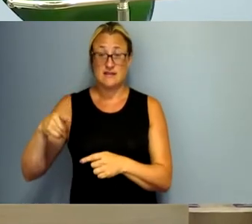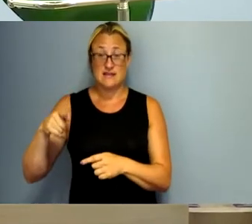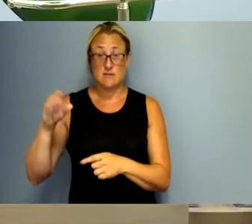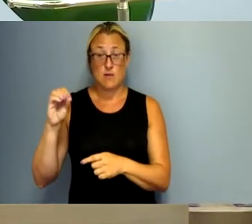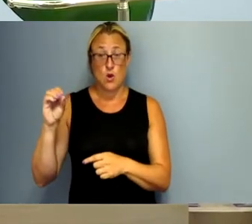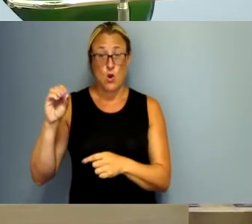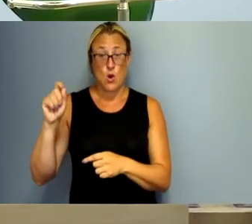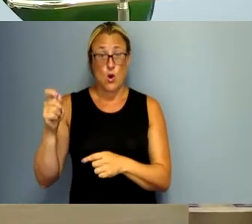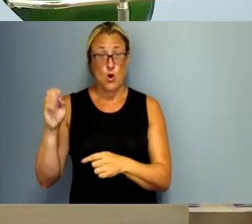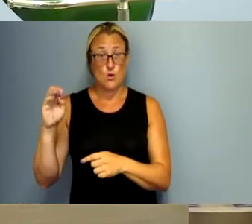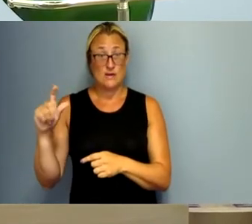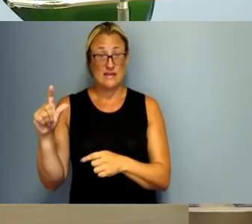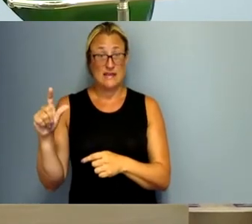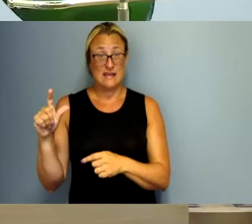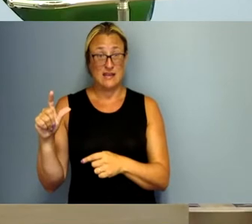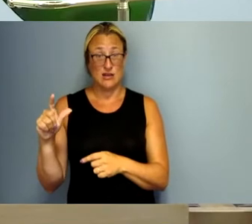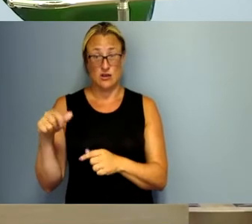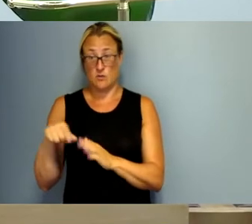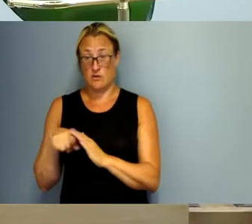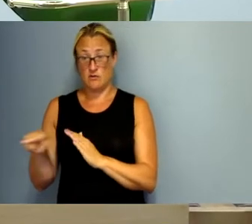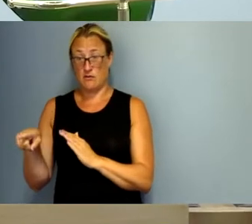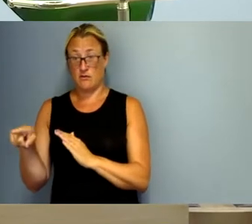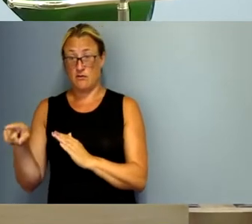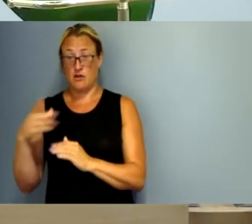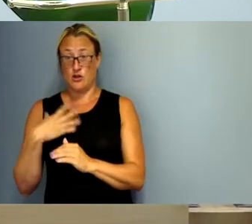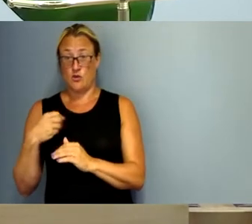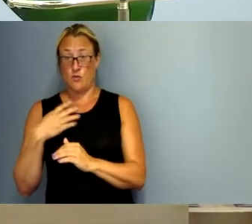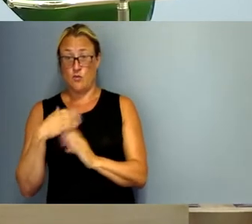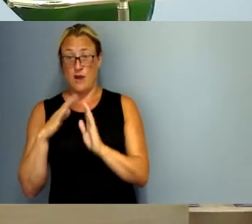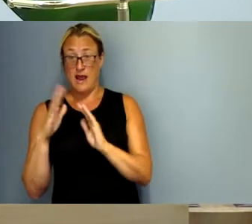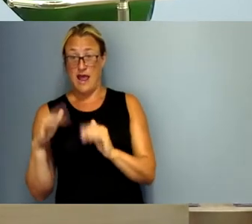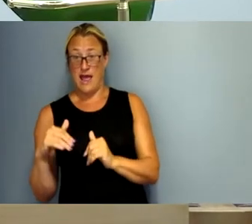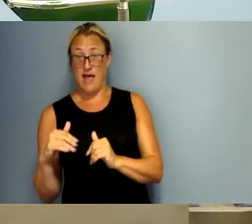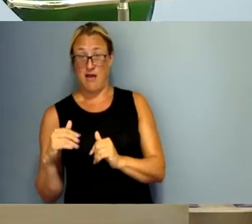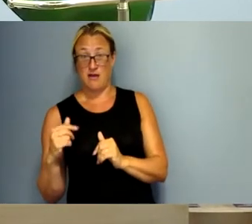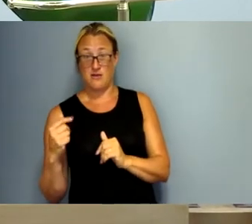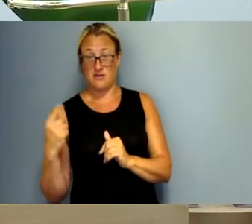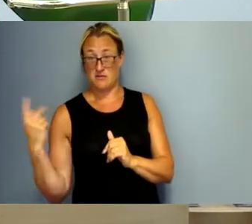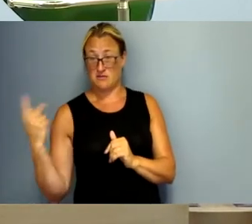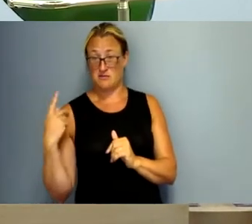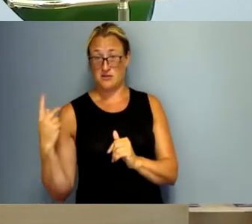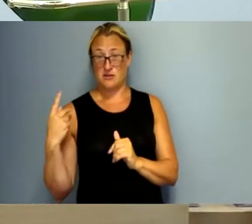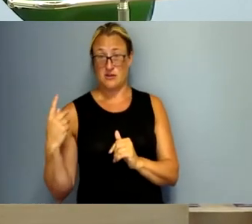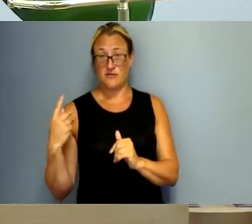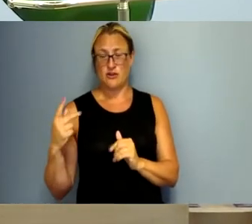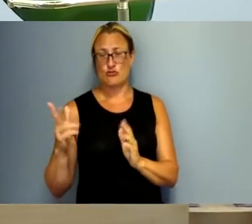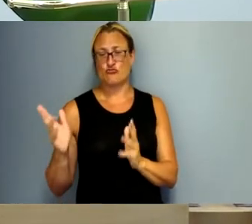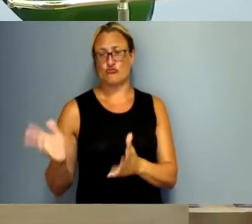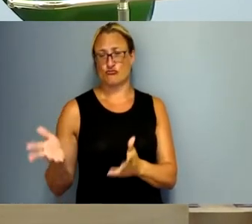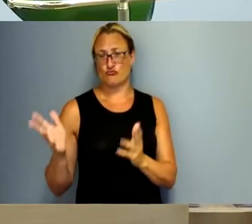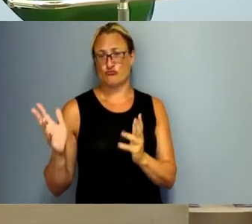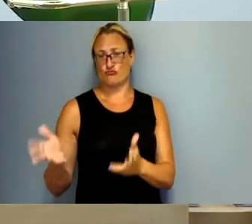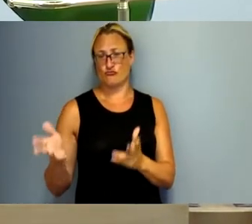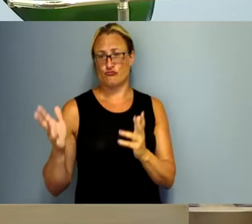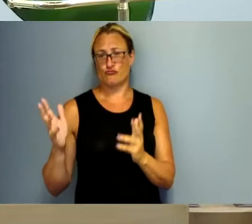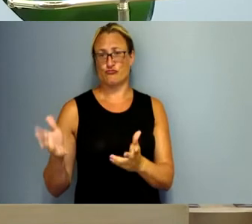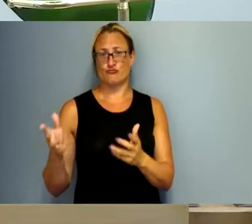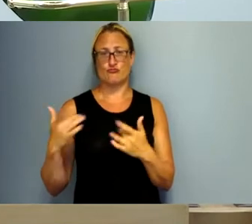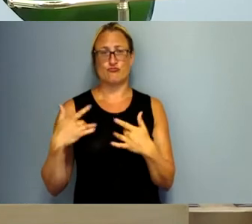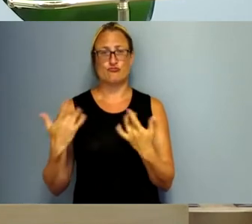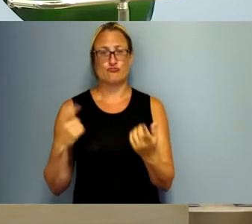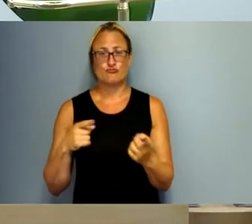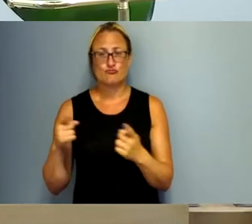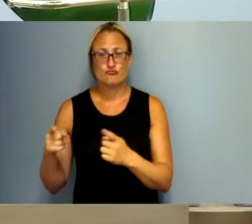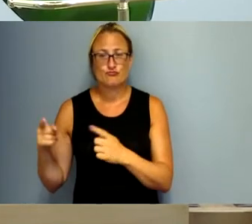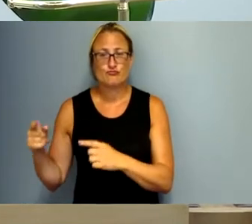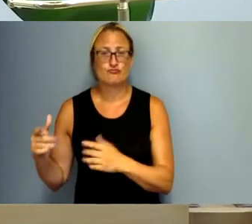secrecy slide over to the White House, and him and Ronald Reagan would talk about what was going on